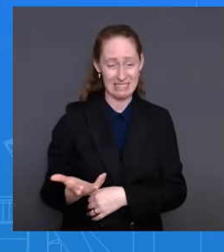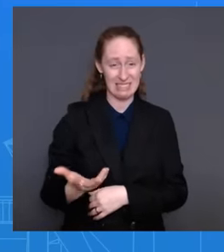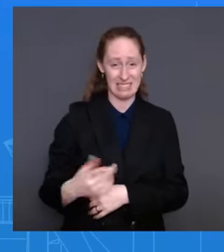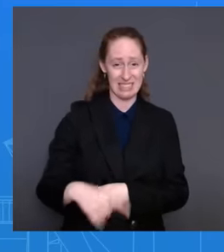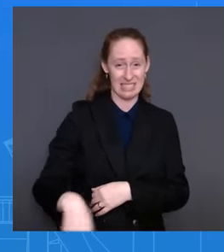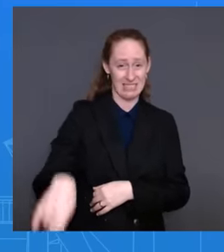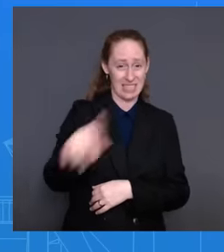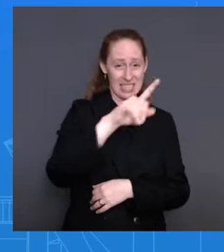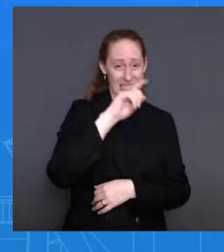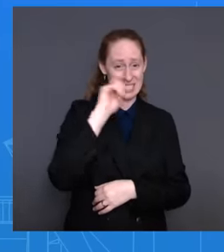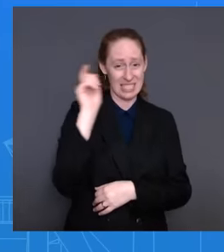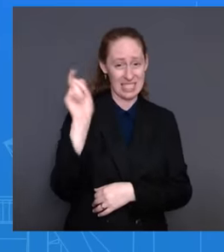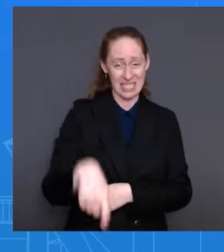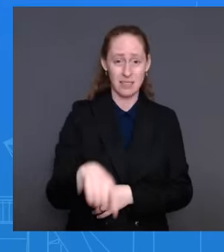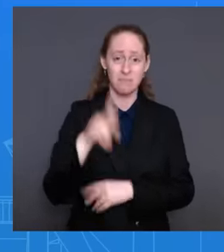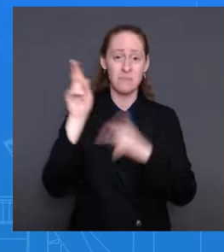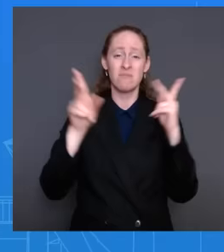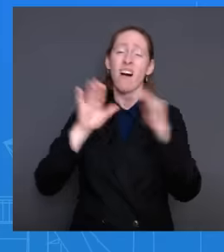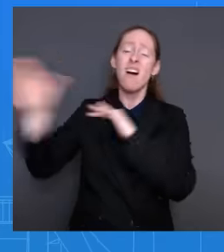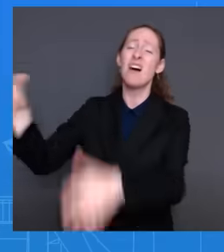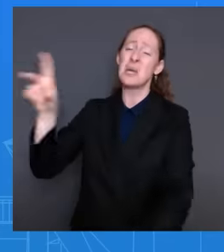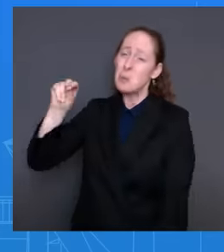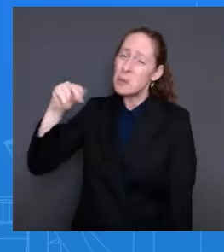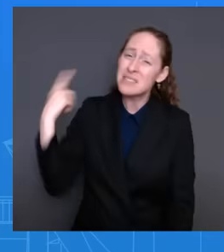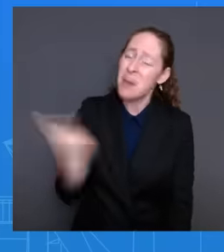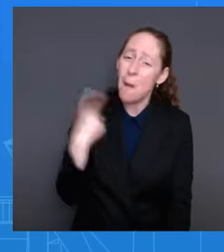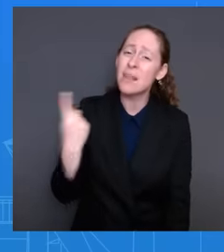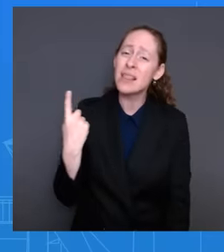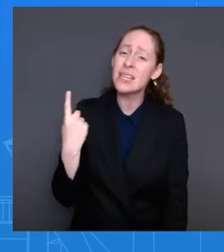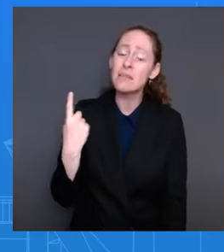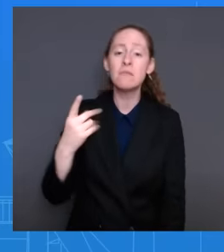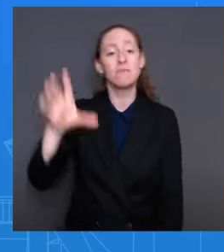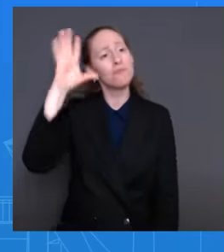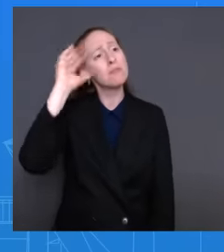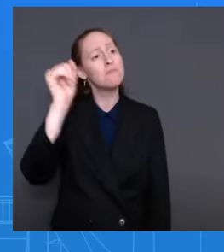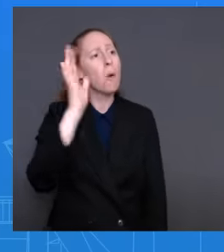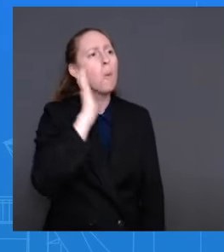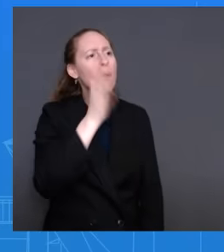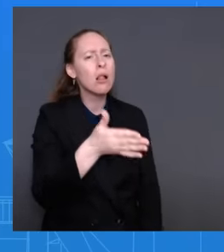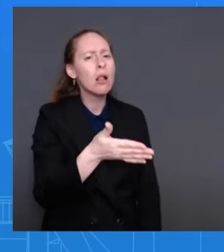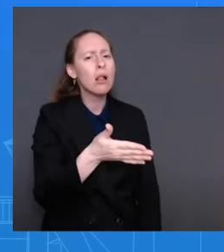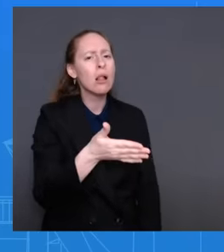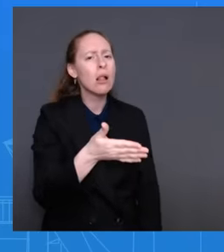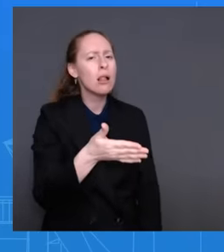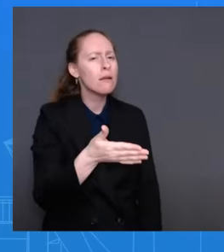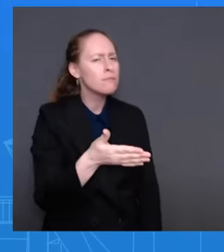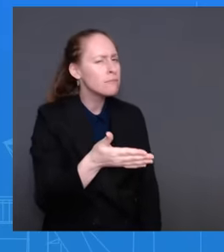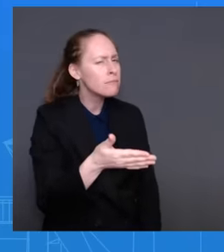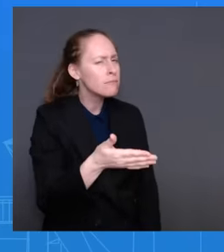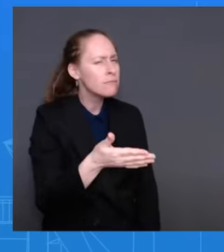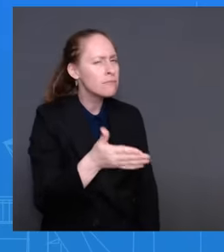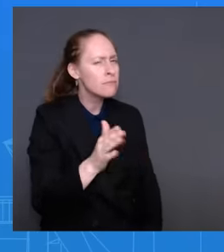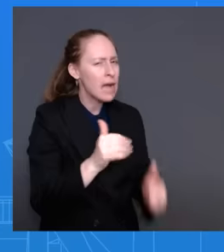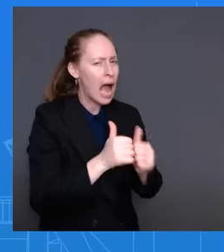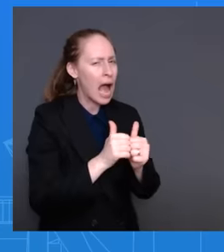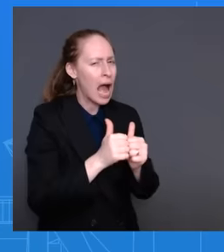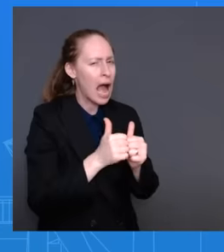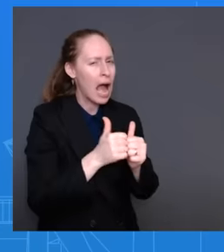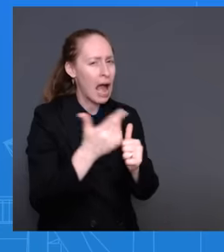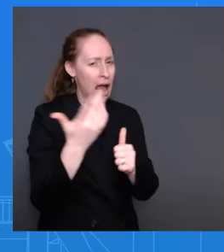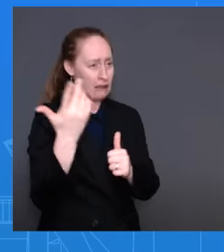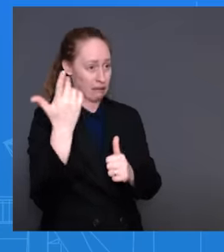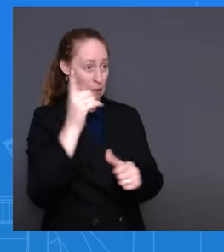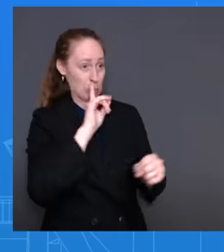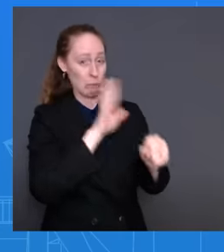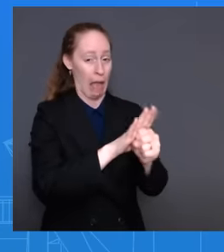will." Given the limitations that he is facing, how can he make that promise? What makes him so confident that this time around will be different? So, as